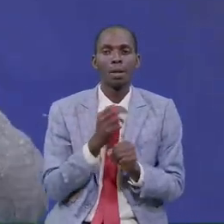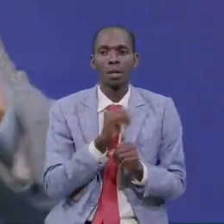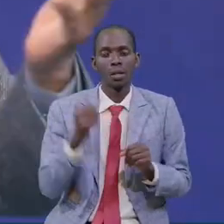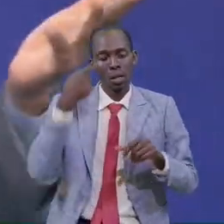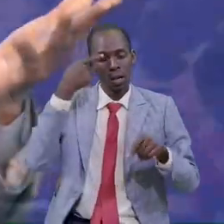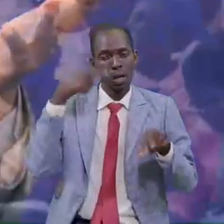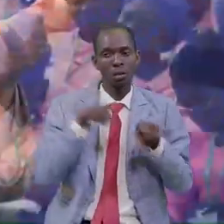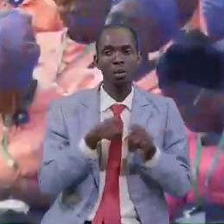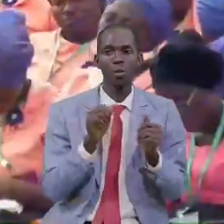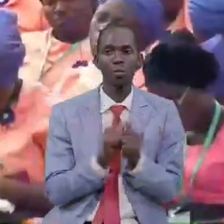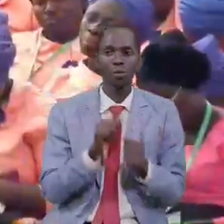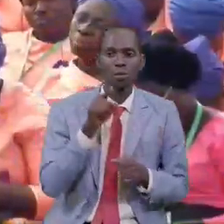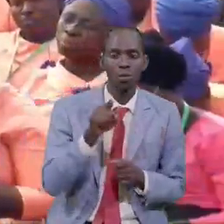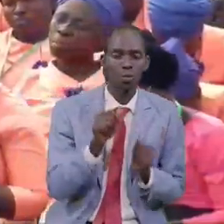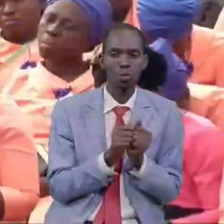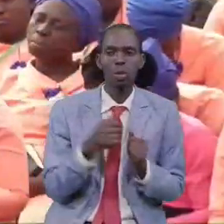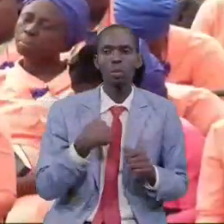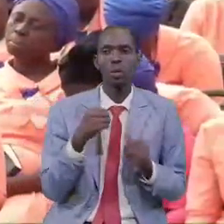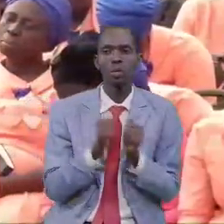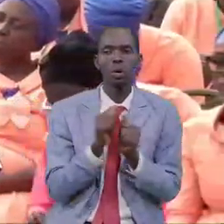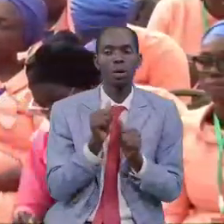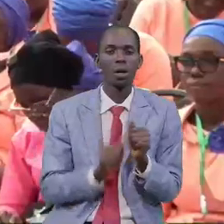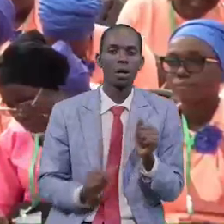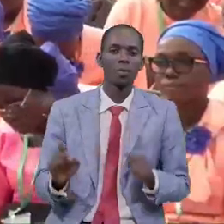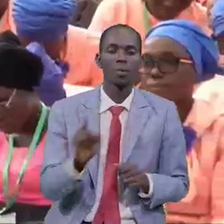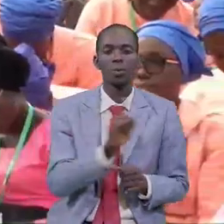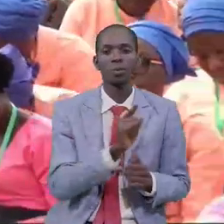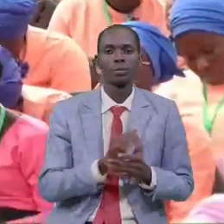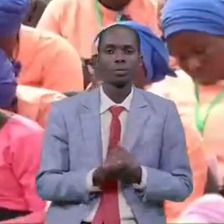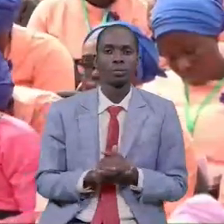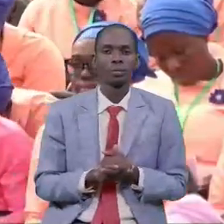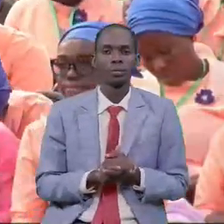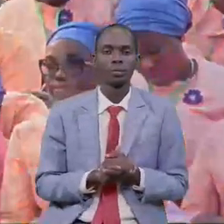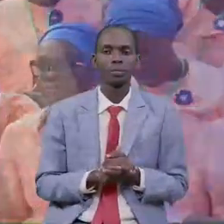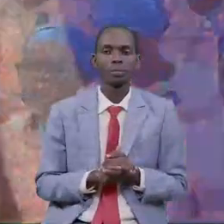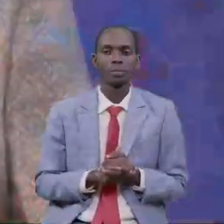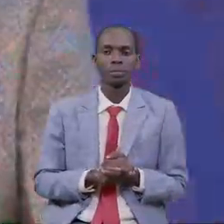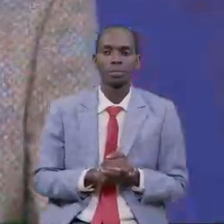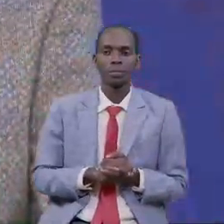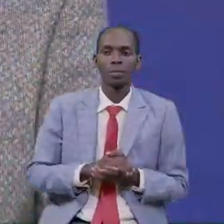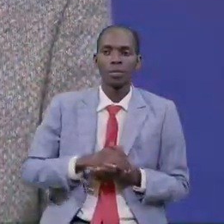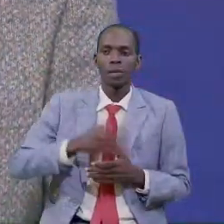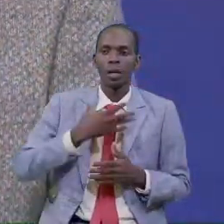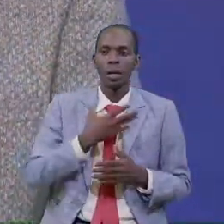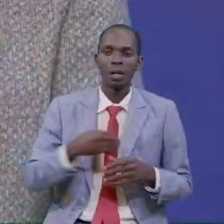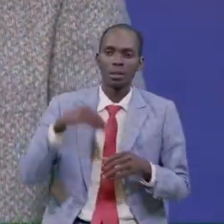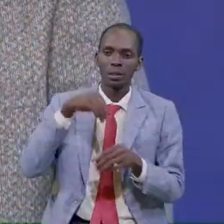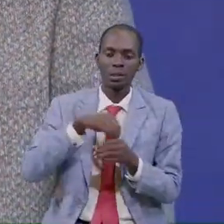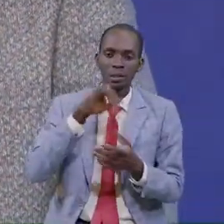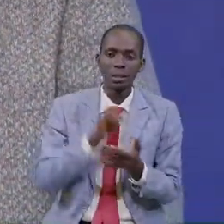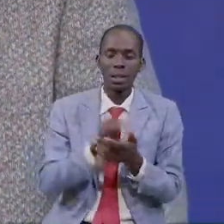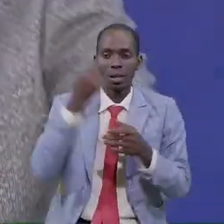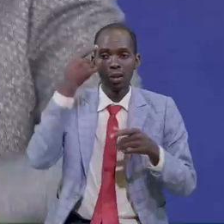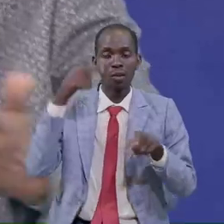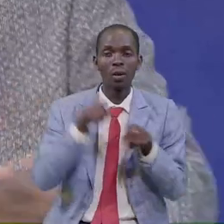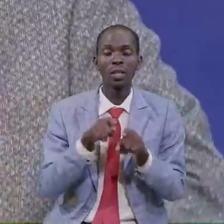with me, with everyone. Et Dieu a décidé de faire une alliance and avec in that vous, covenant et dans is cette the alliance, care